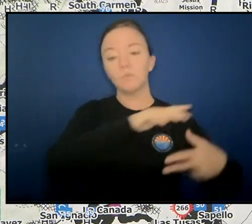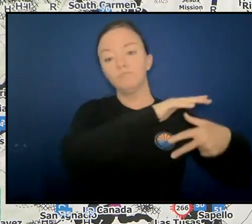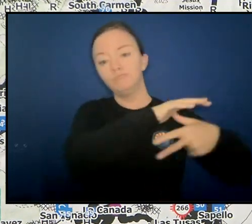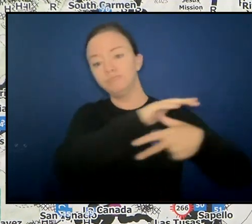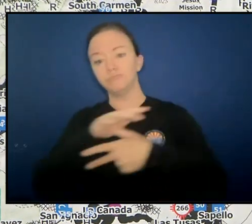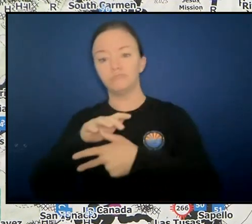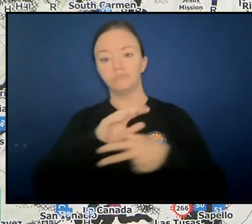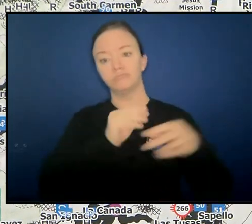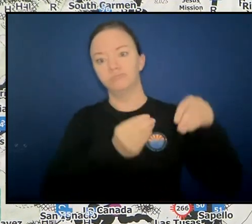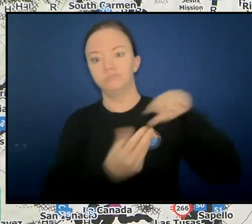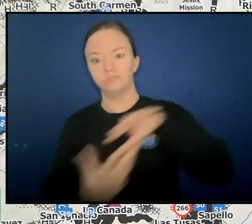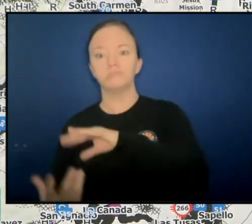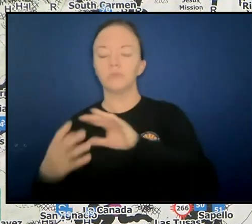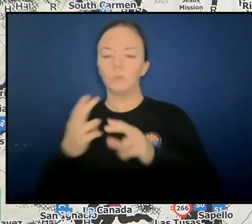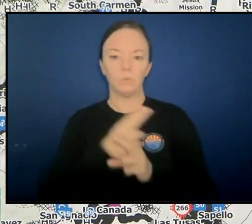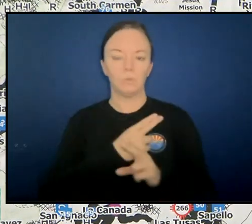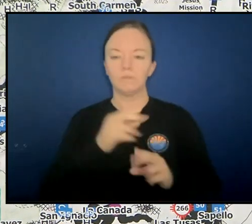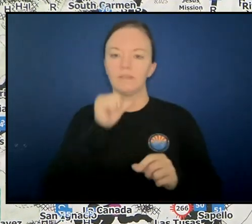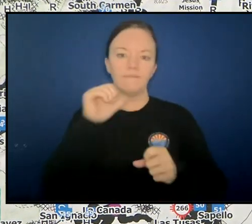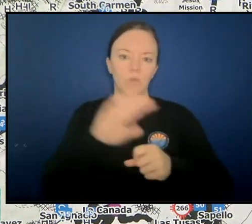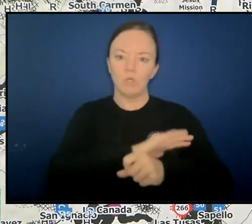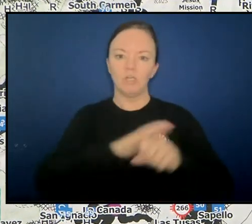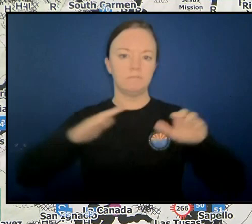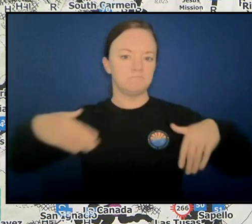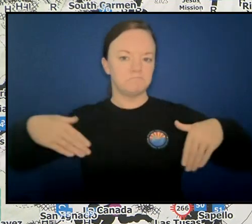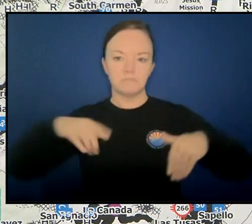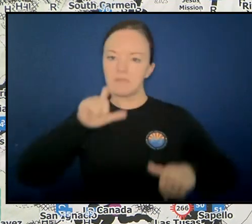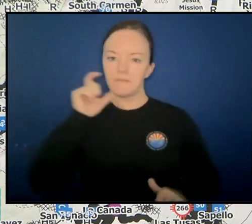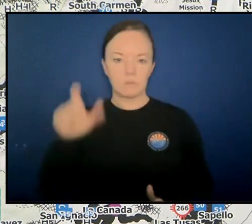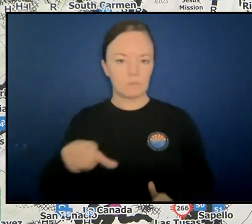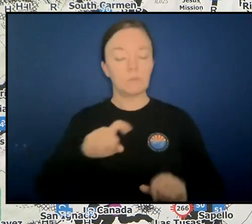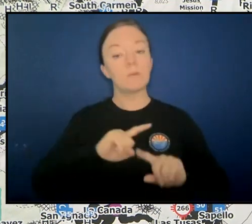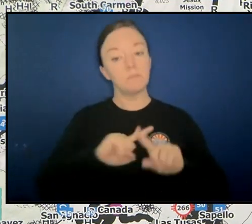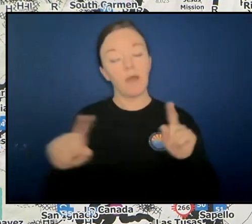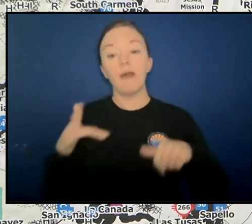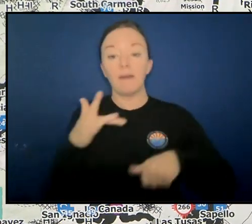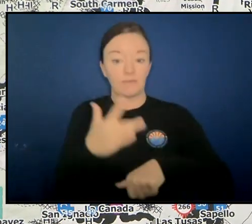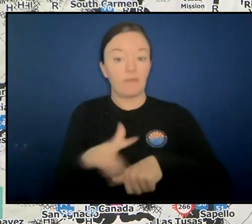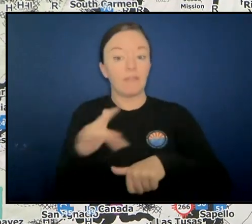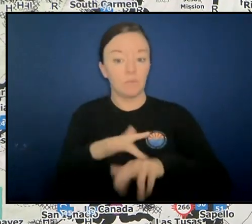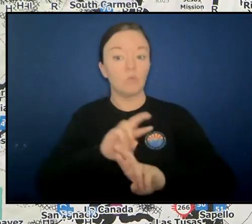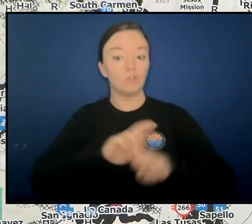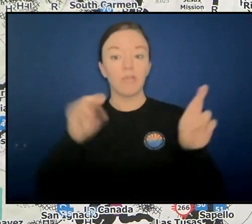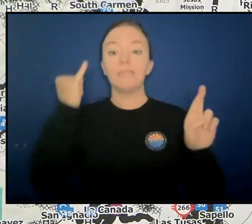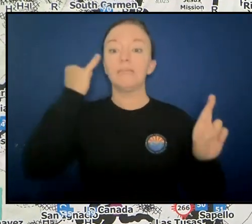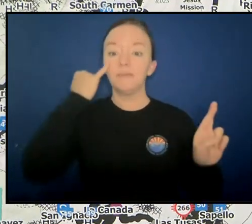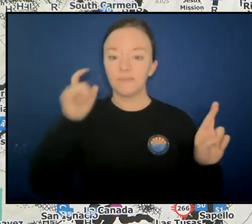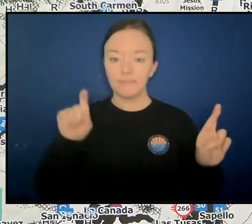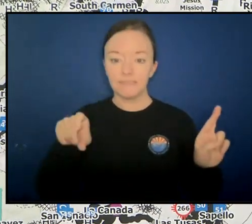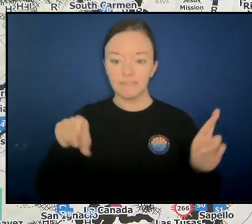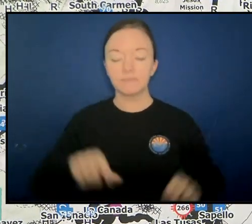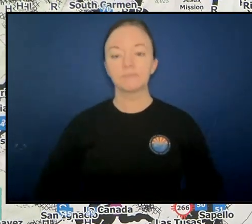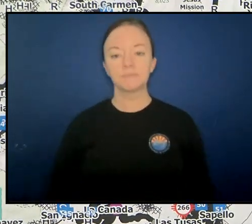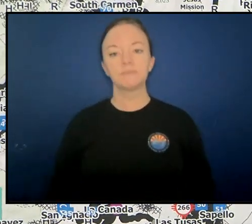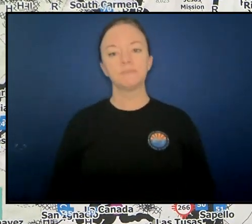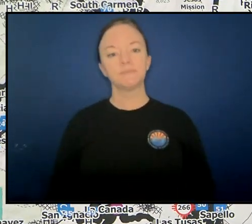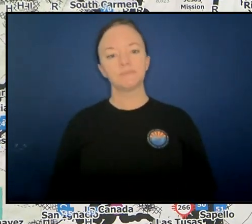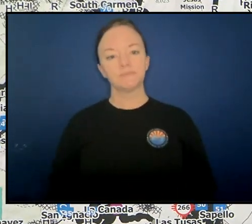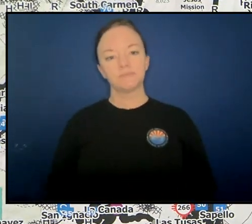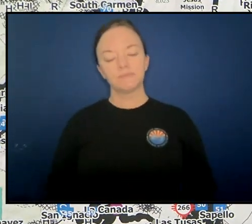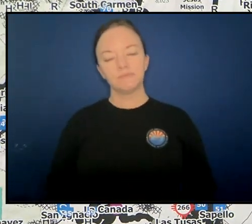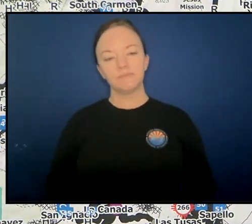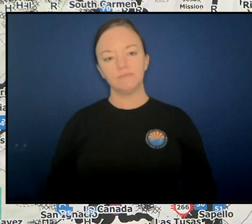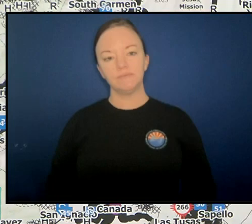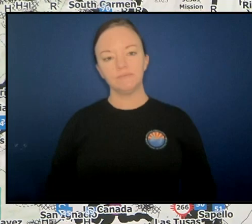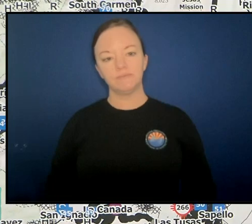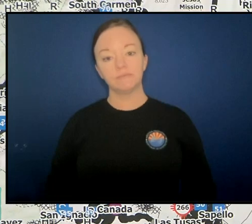as we potentially could, but it's available and ready in the event that we need it. And then, just the last